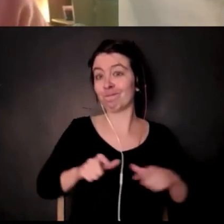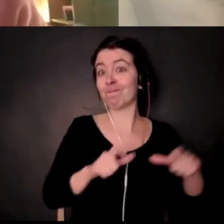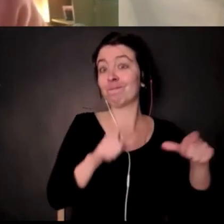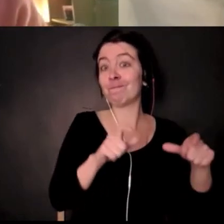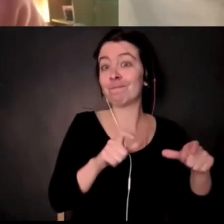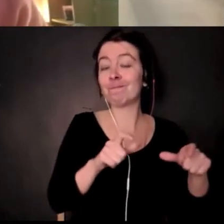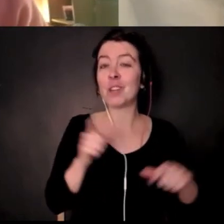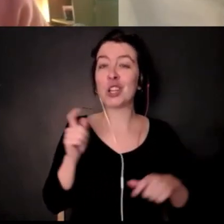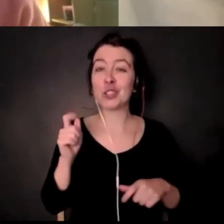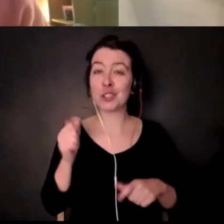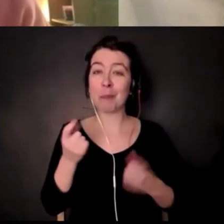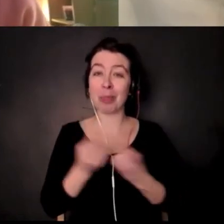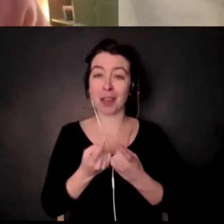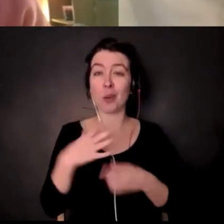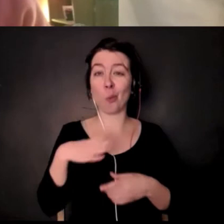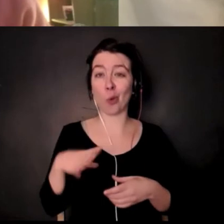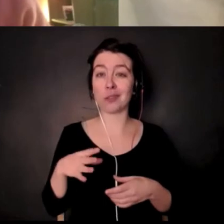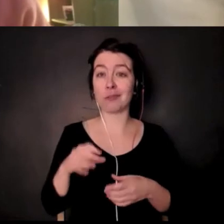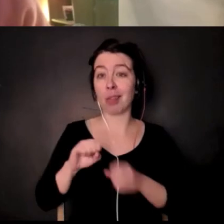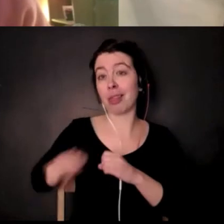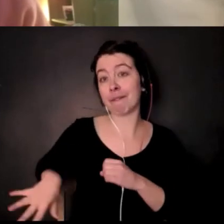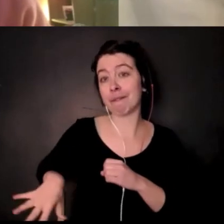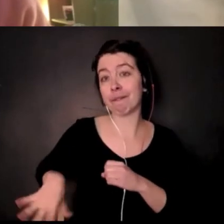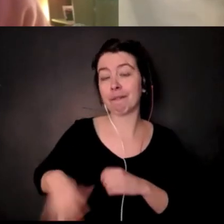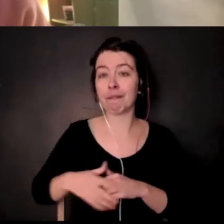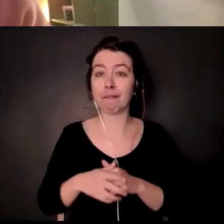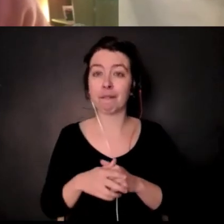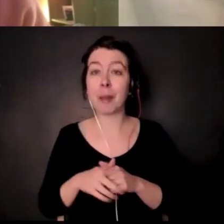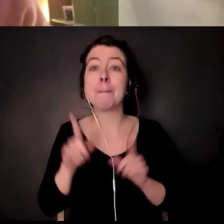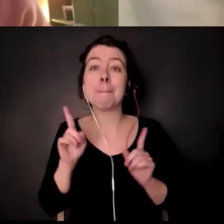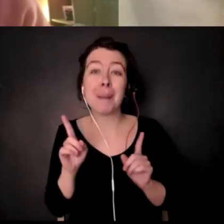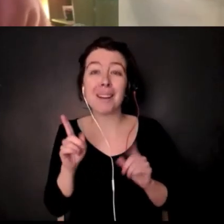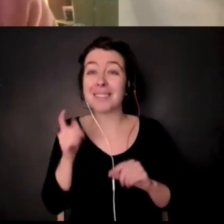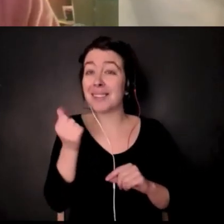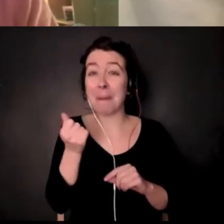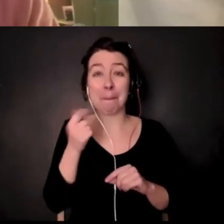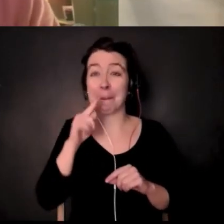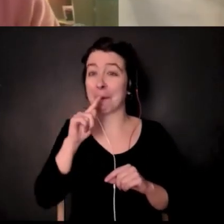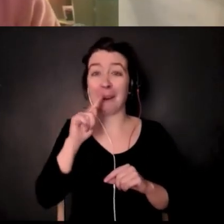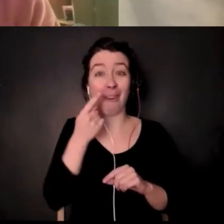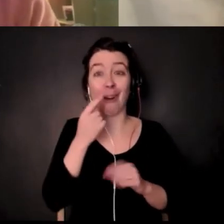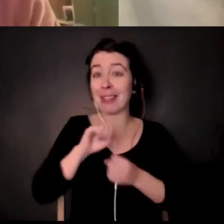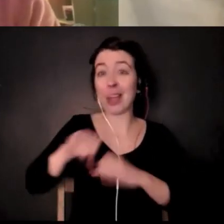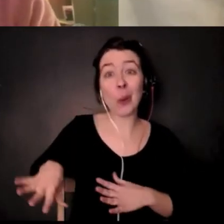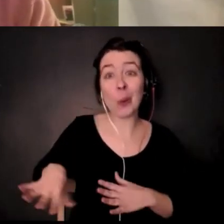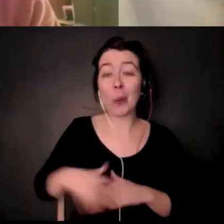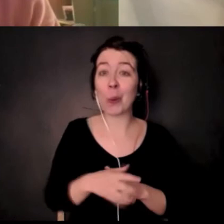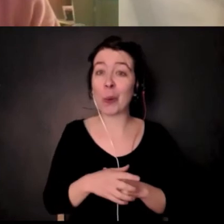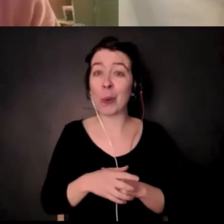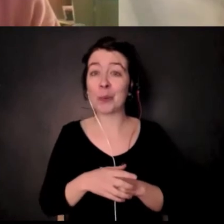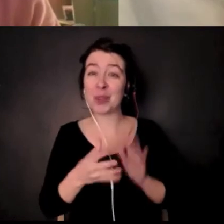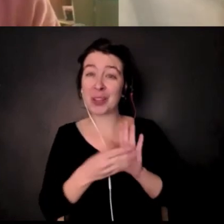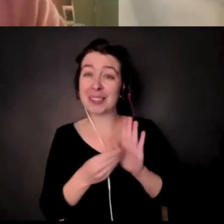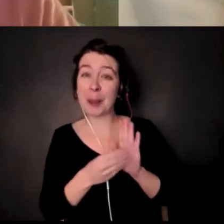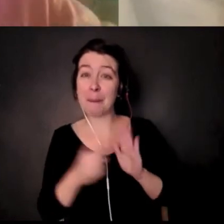behind, and things that I should address in relation to caste and class privileges as well, that it's actually my responsibility to